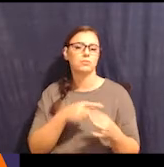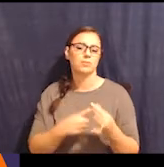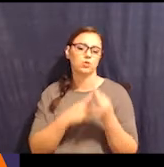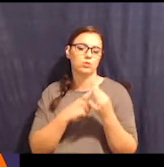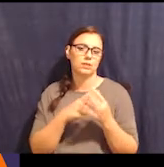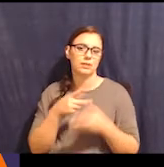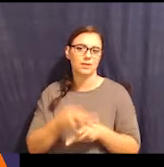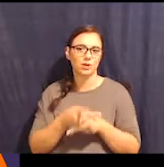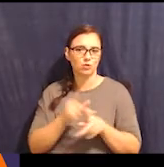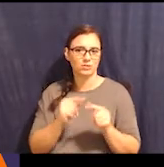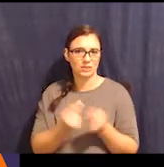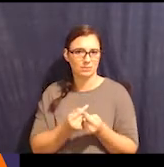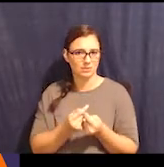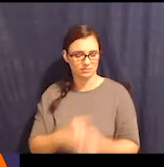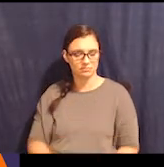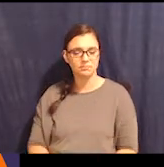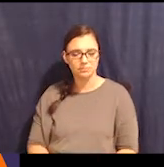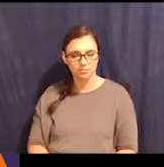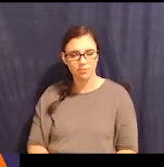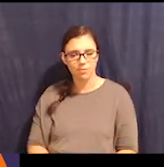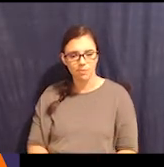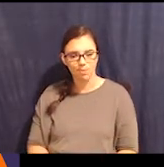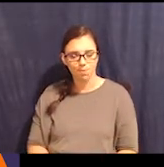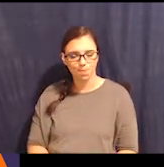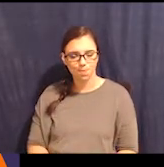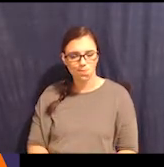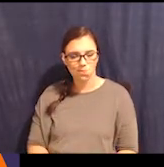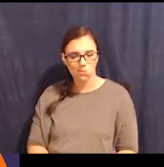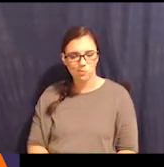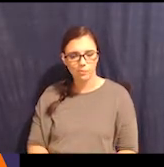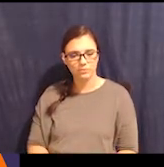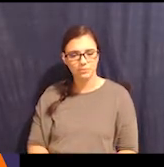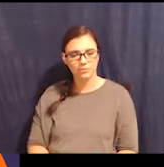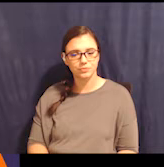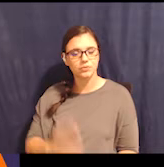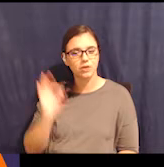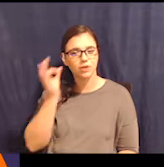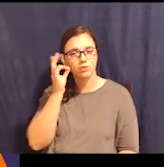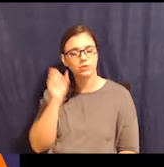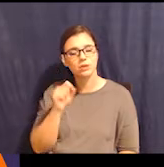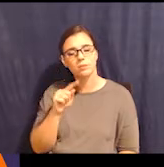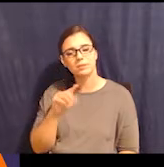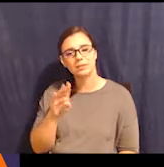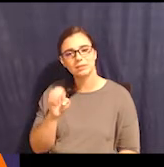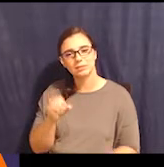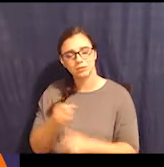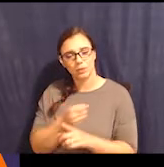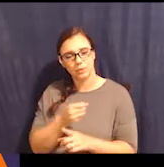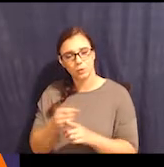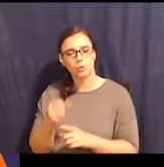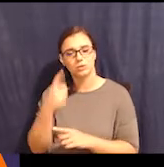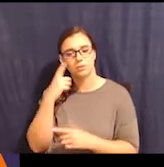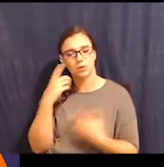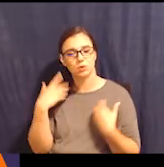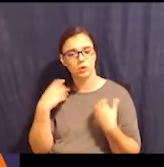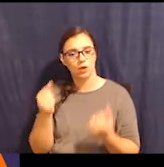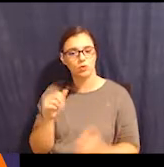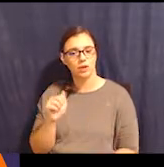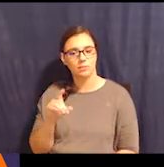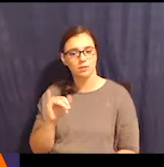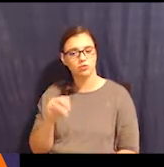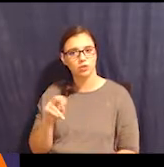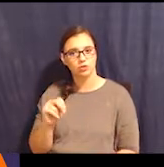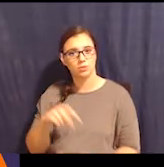The Federal Substance Abuse and Mental Health Services Administration, or SAMHSA, designated the Substance Abuse and Mental